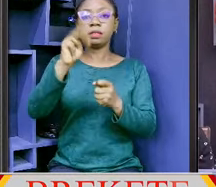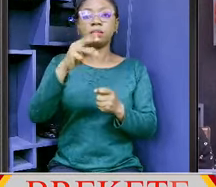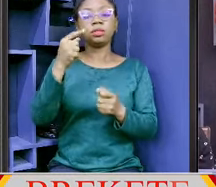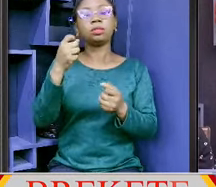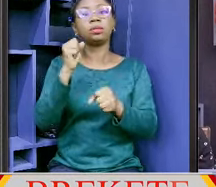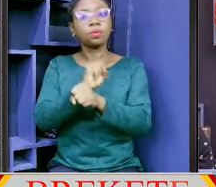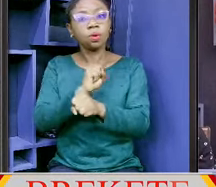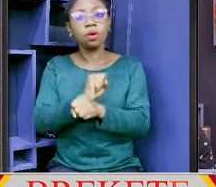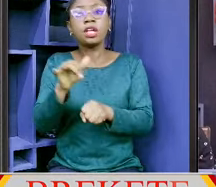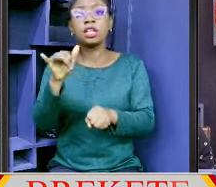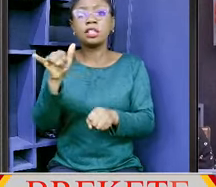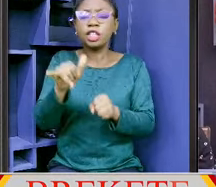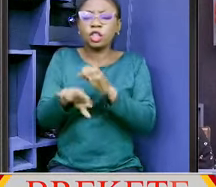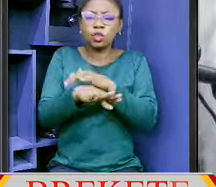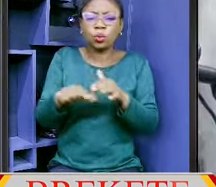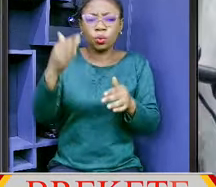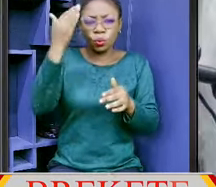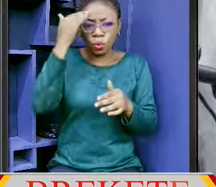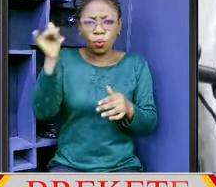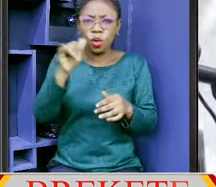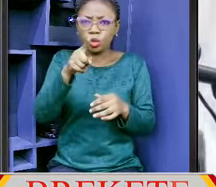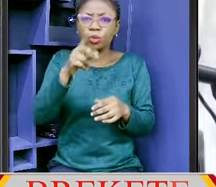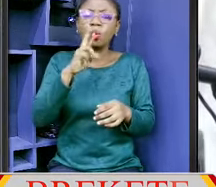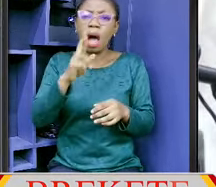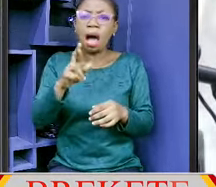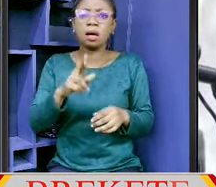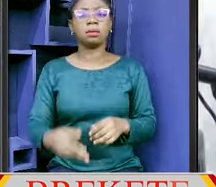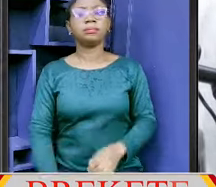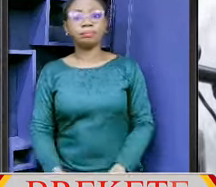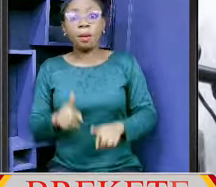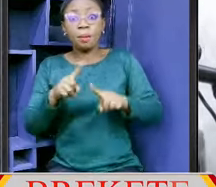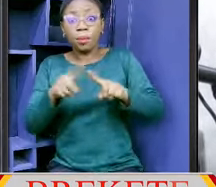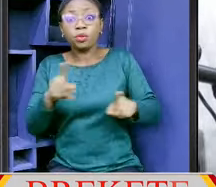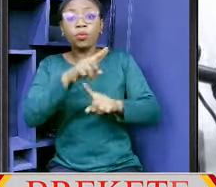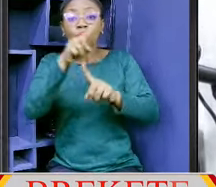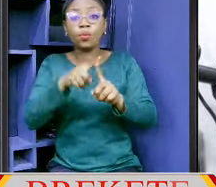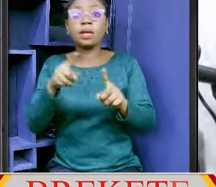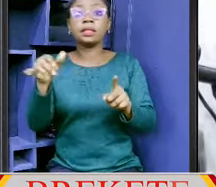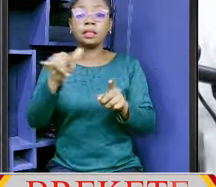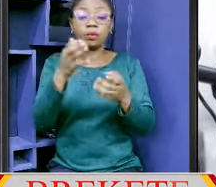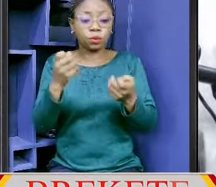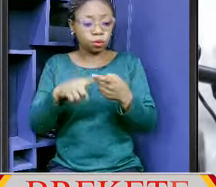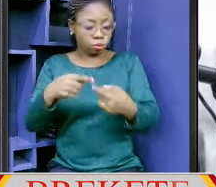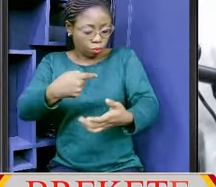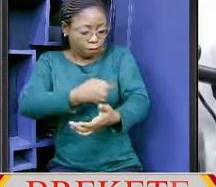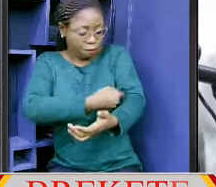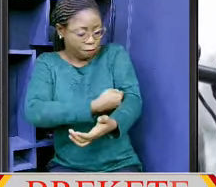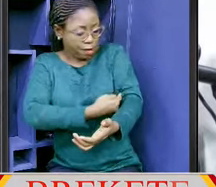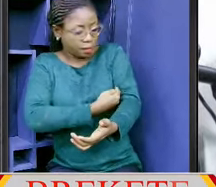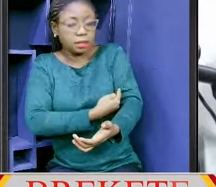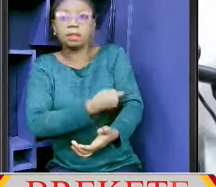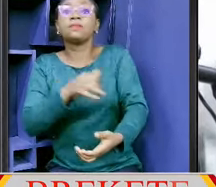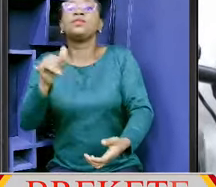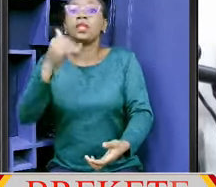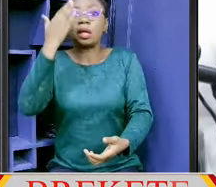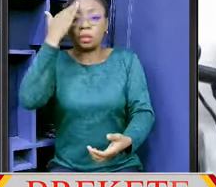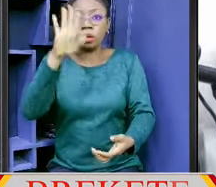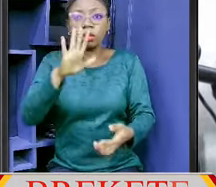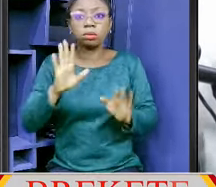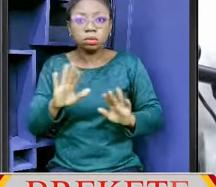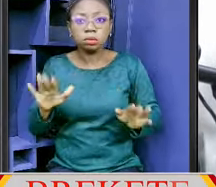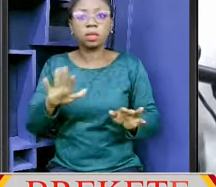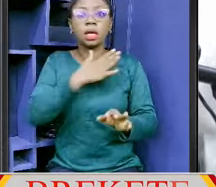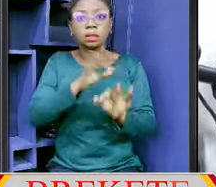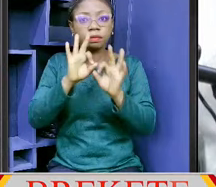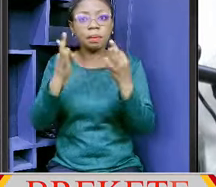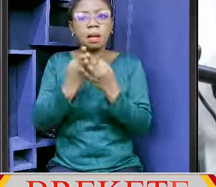They don't know where you did, but when they won't do vaccine, they shall be your house, they shall be your children, they shall be how many una day for the family. But